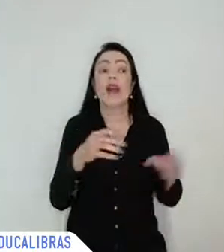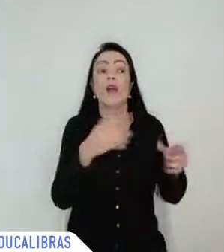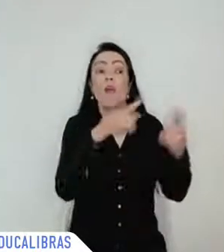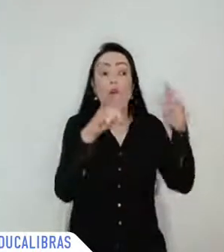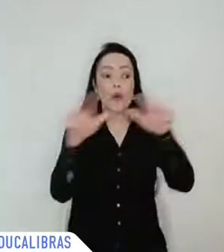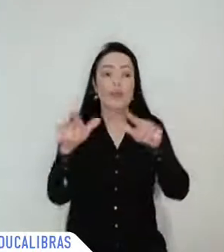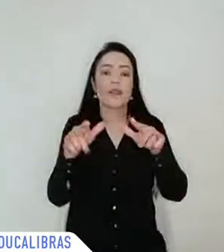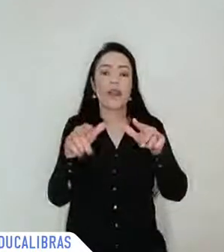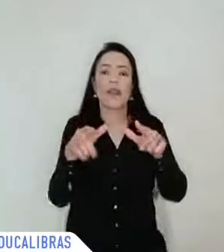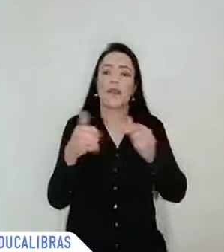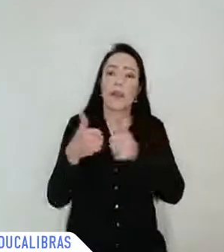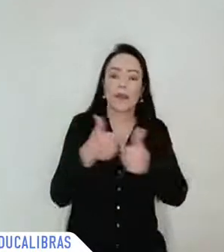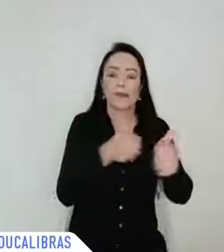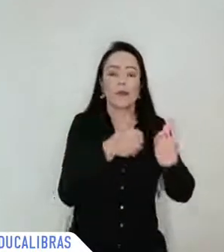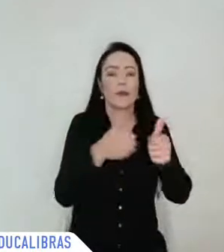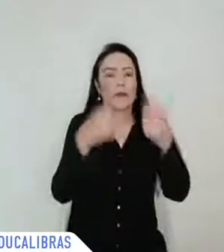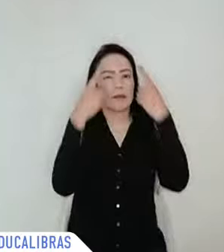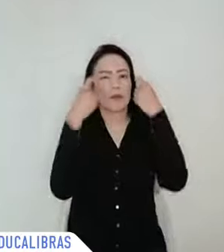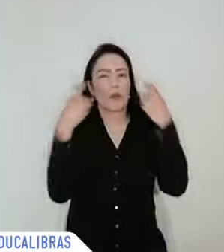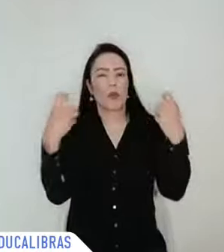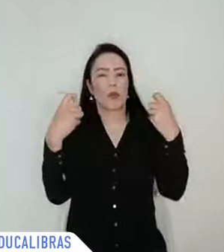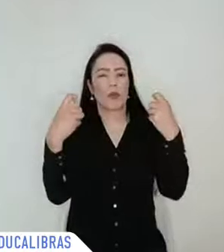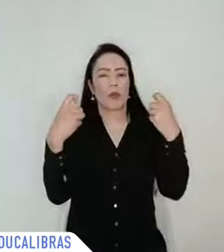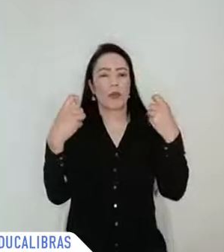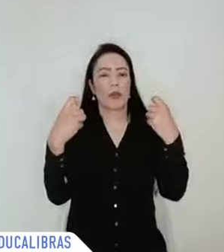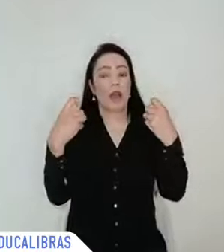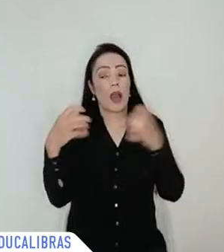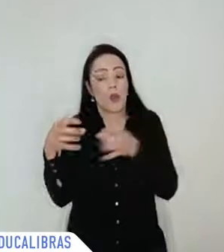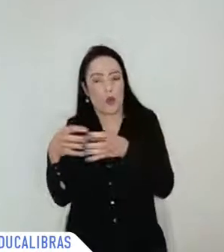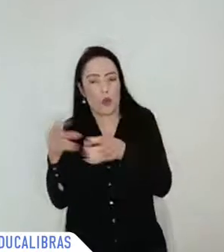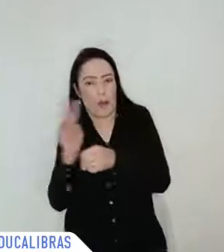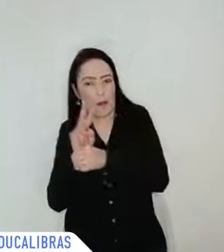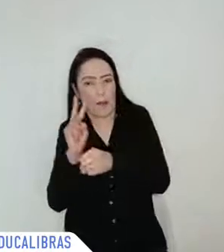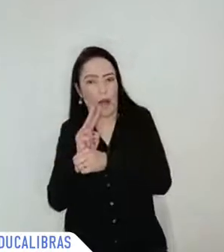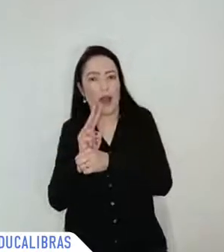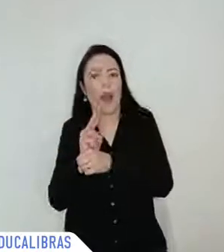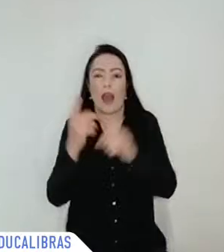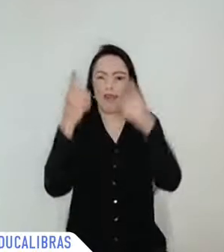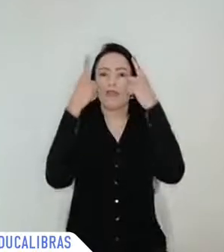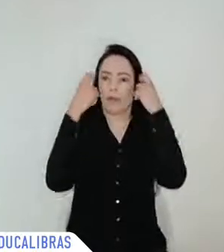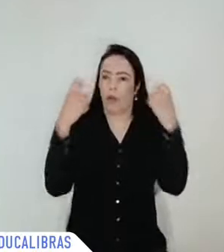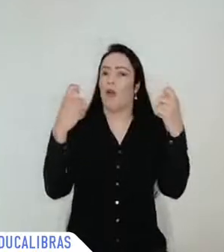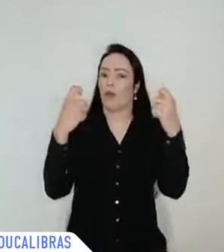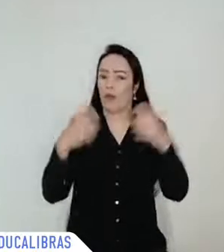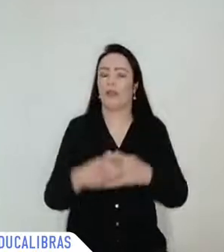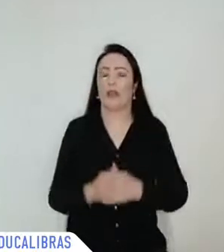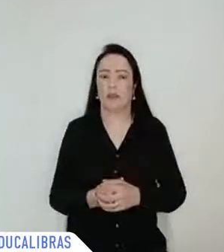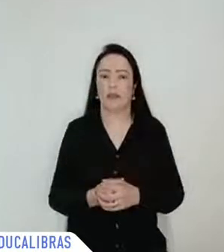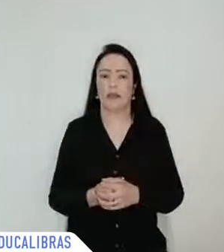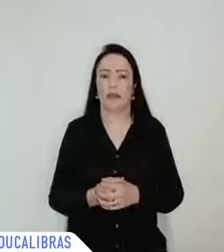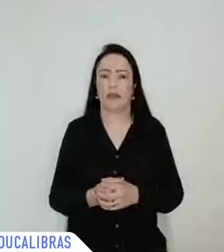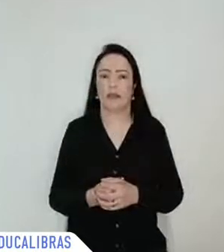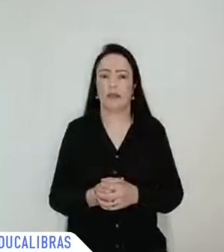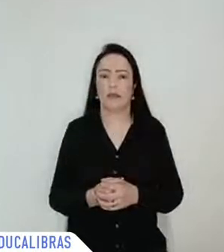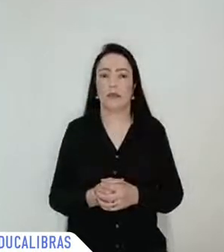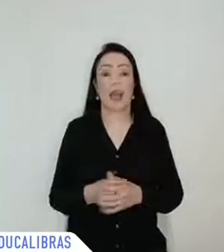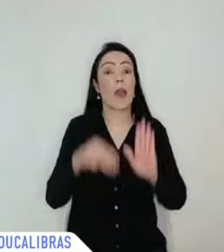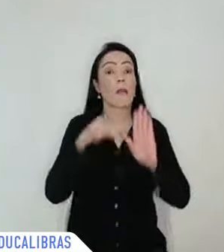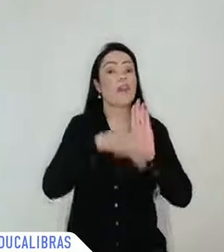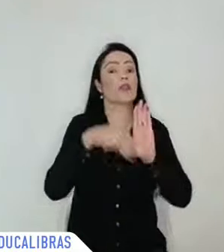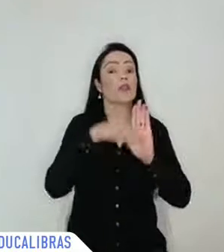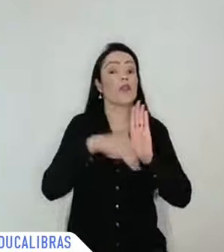this is a persecution process. Violence is the method he uses. It's